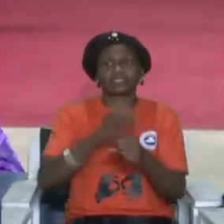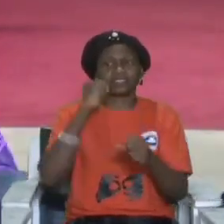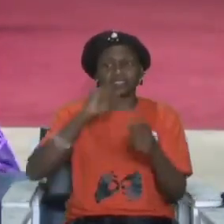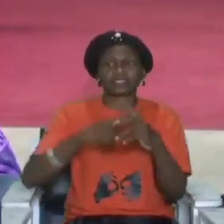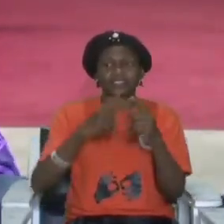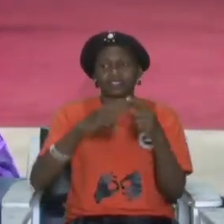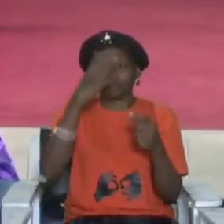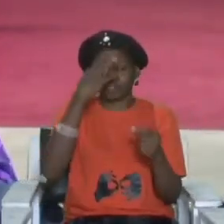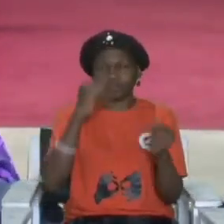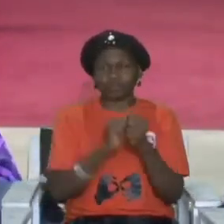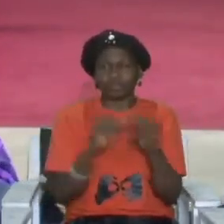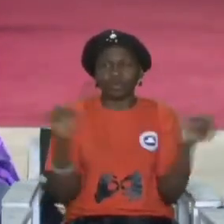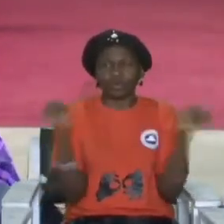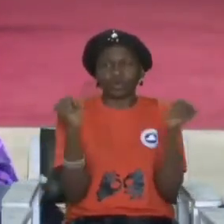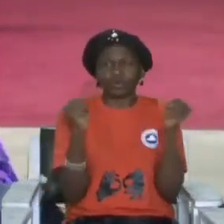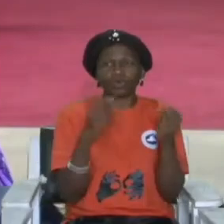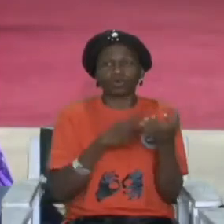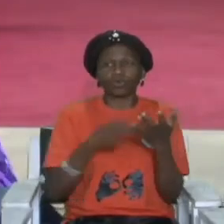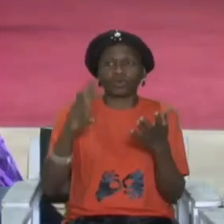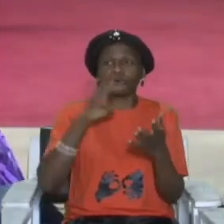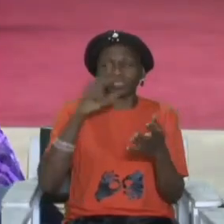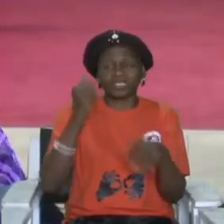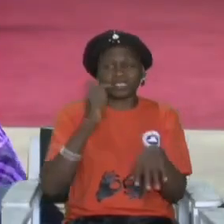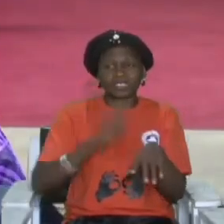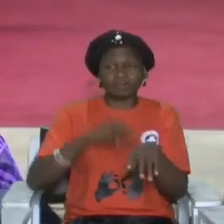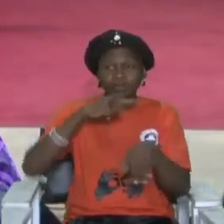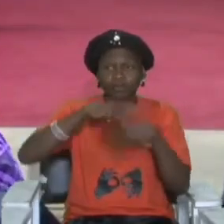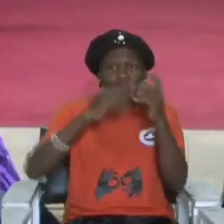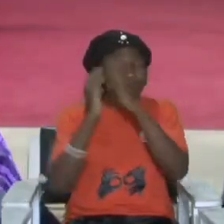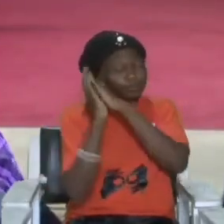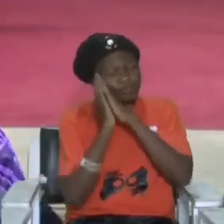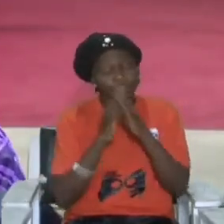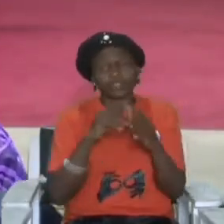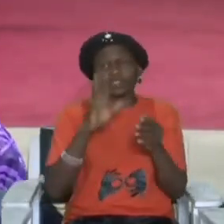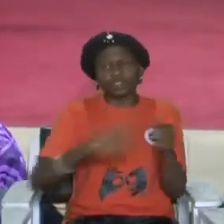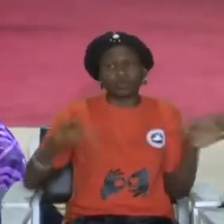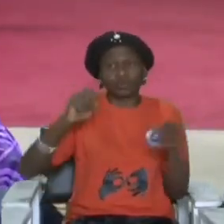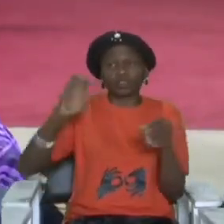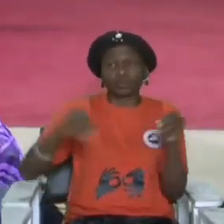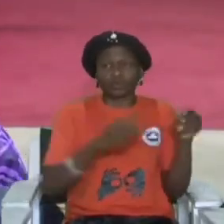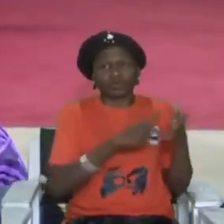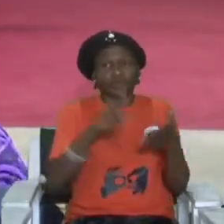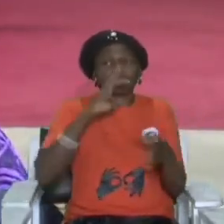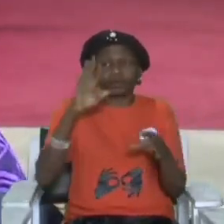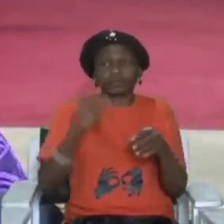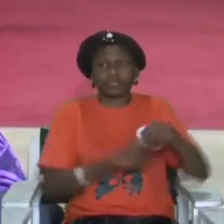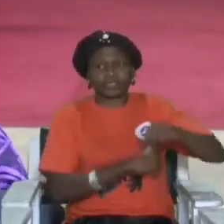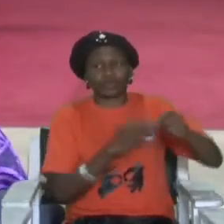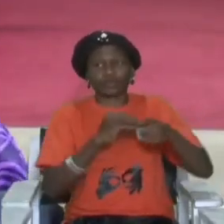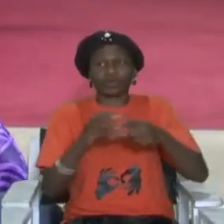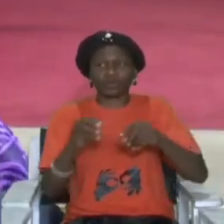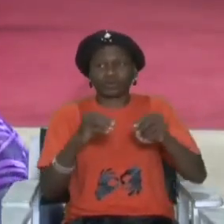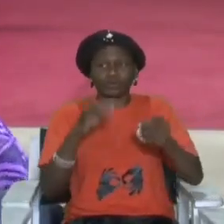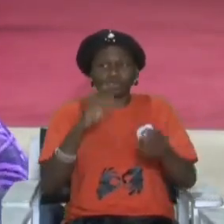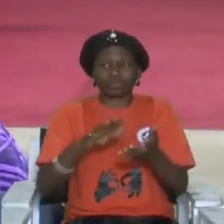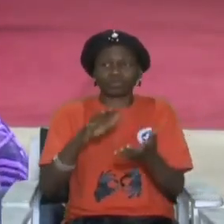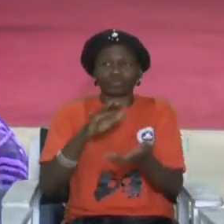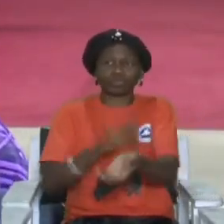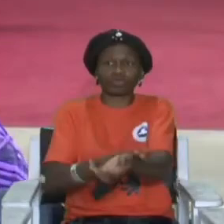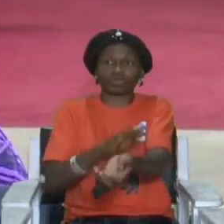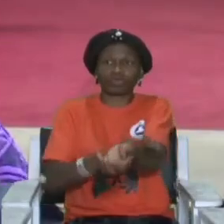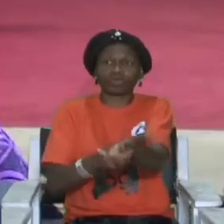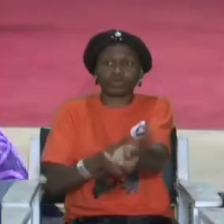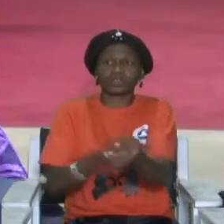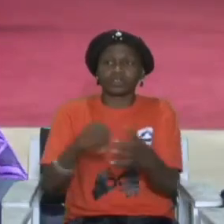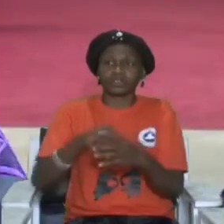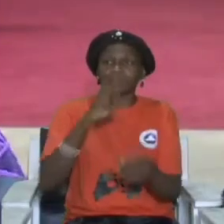with cold, pure water. Each night I go to bed, my children must put pure water by my side, or I soak towel in